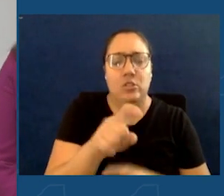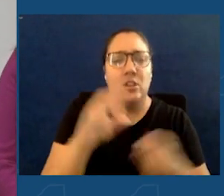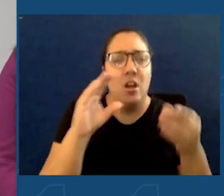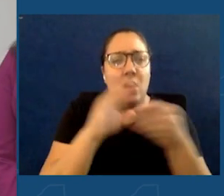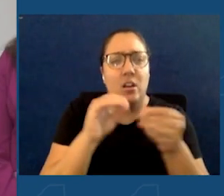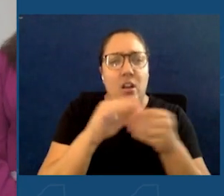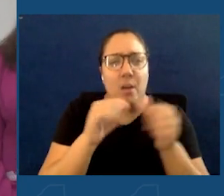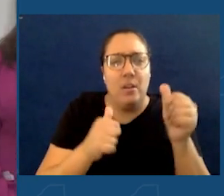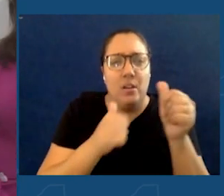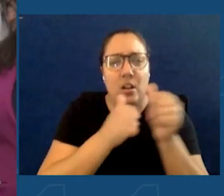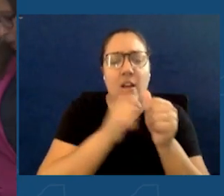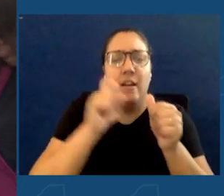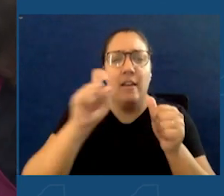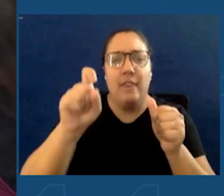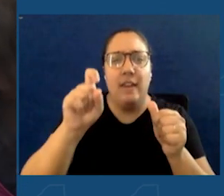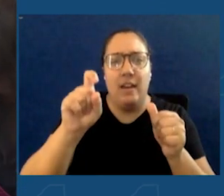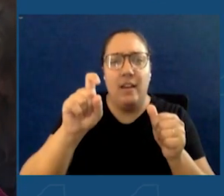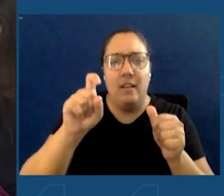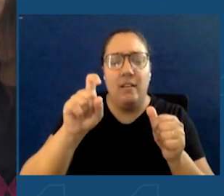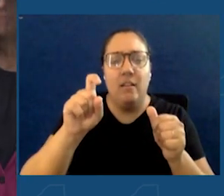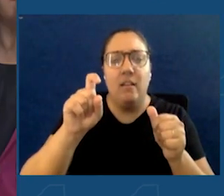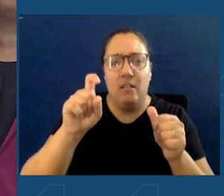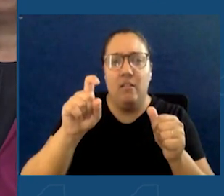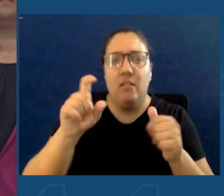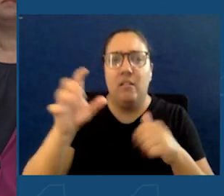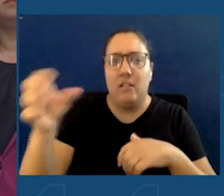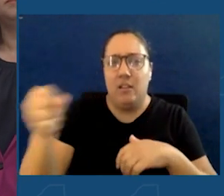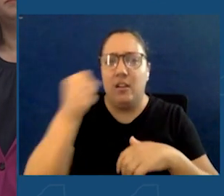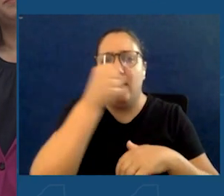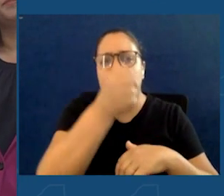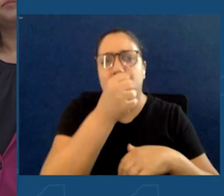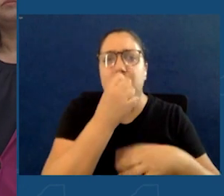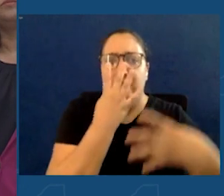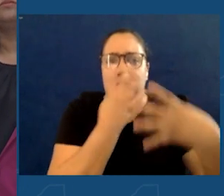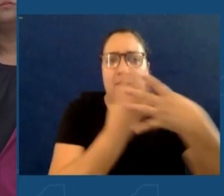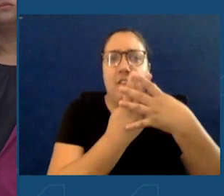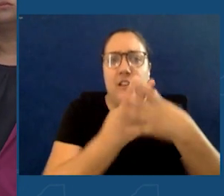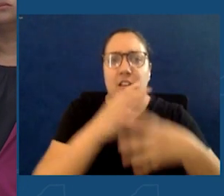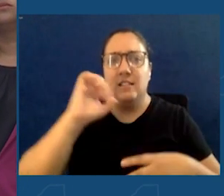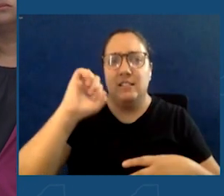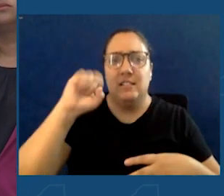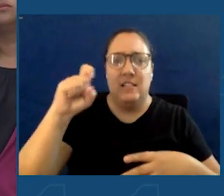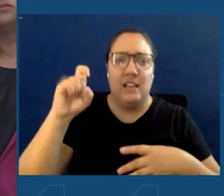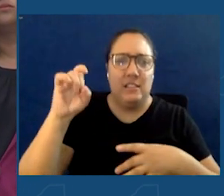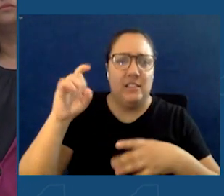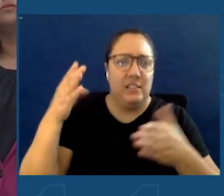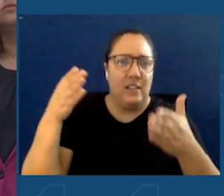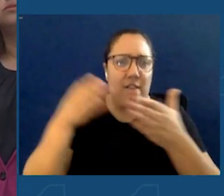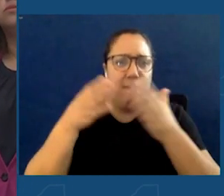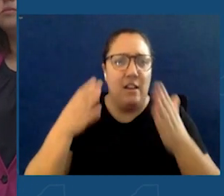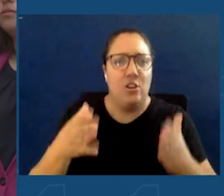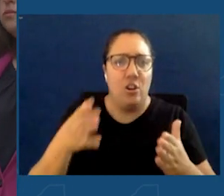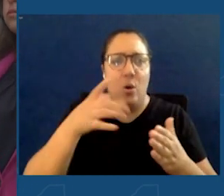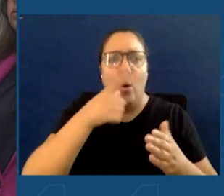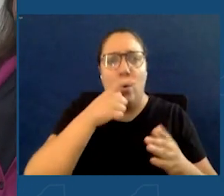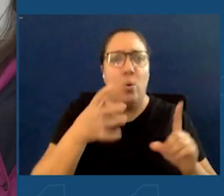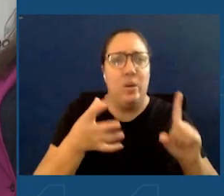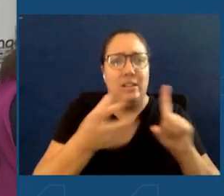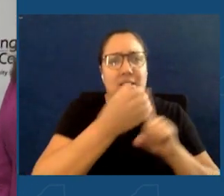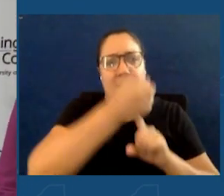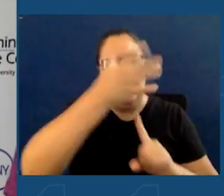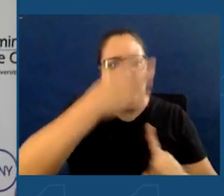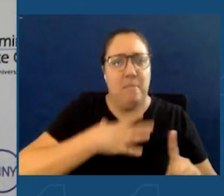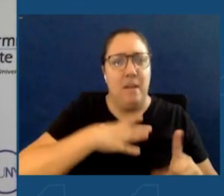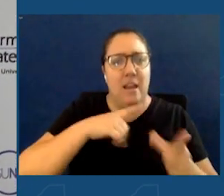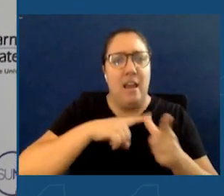convicted sex offender in the Bronx who attacked a man and then he was let go without any bail? Yes, that was a horrific